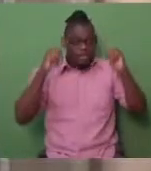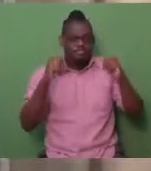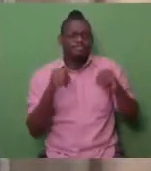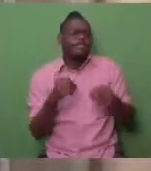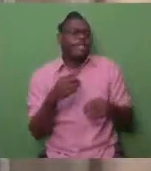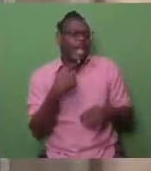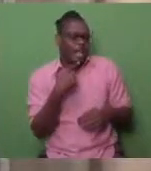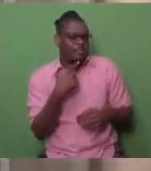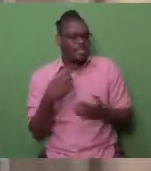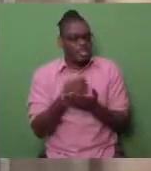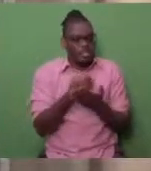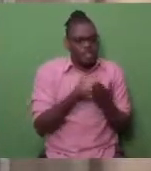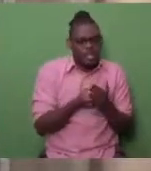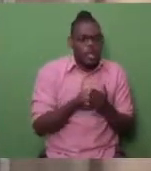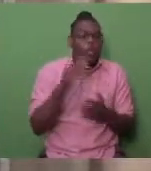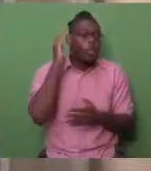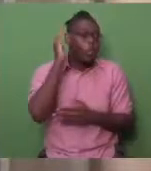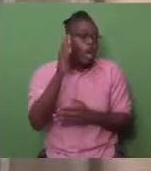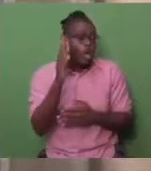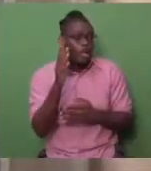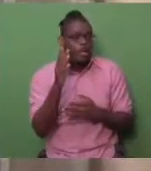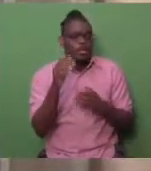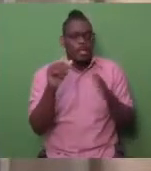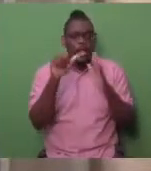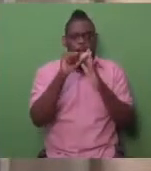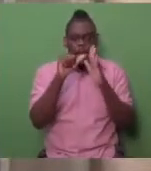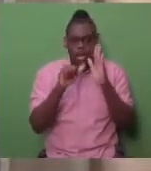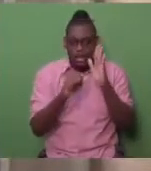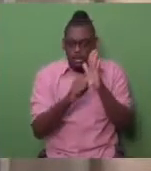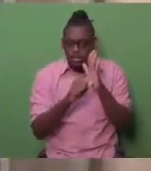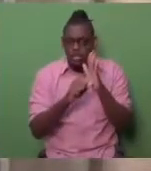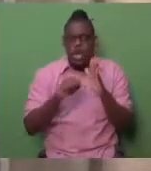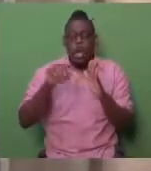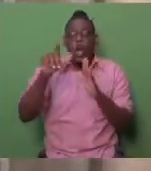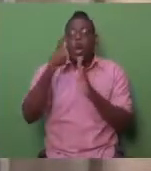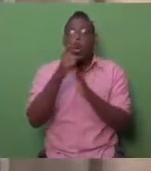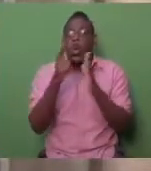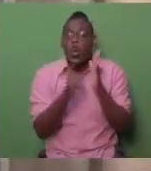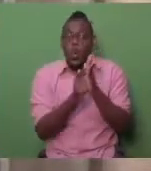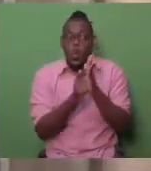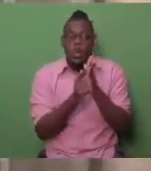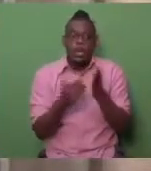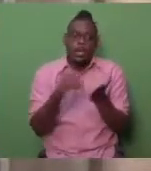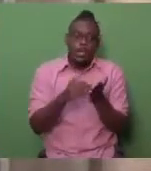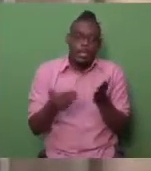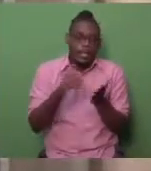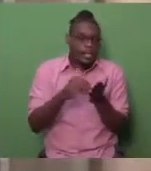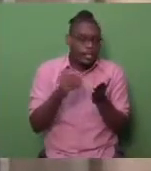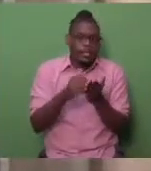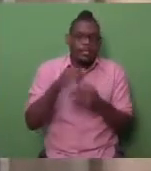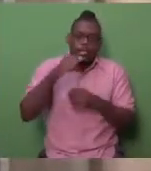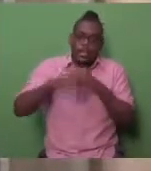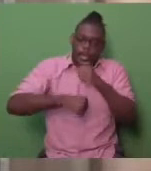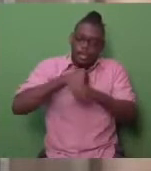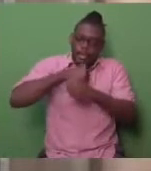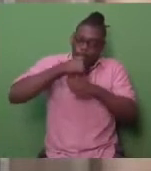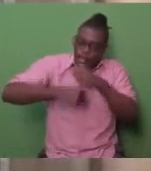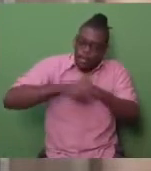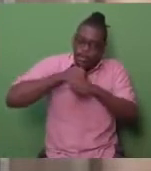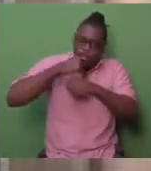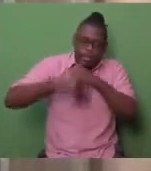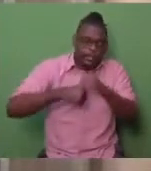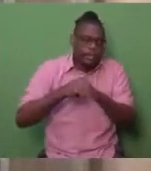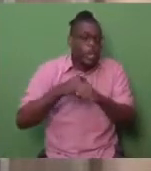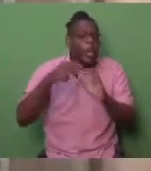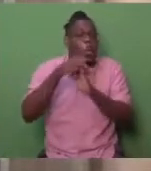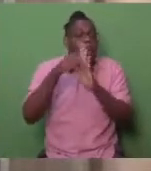2020, 2021, and again now in for 2022 budget. The law is languishing on the law books. When my